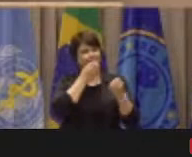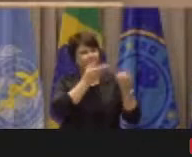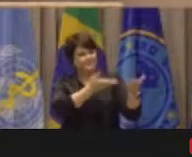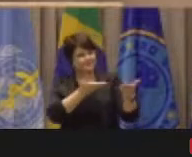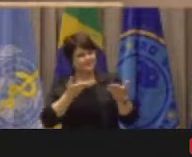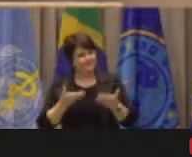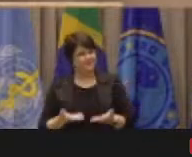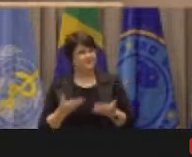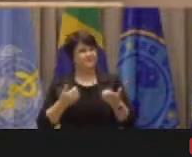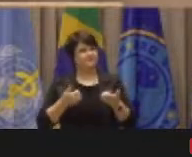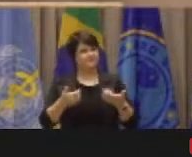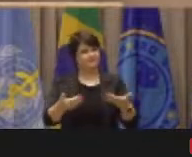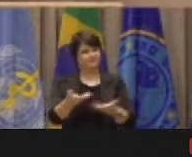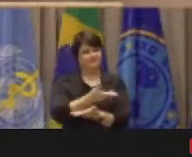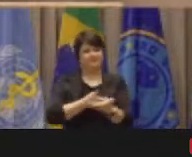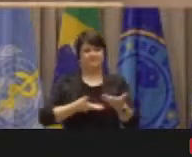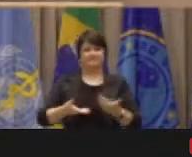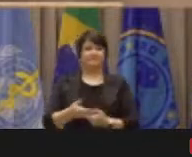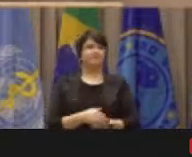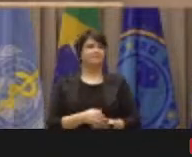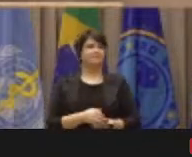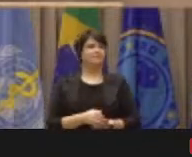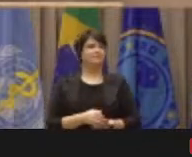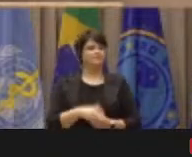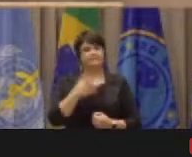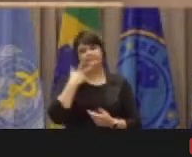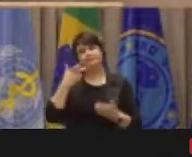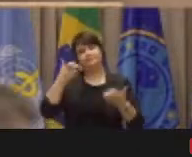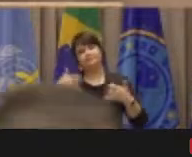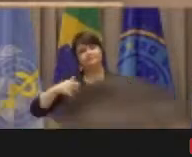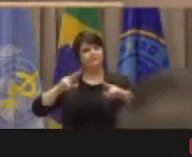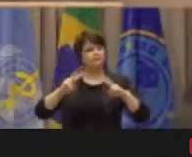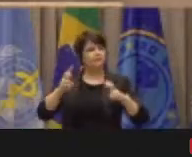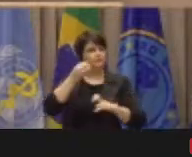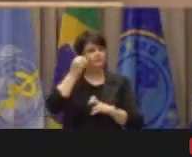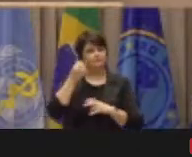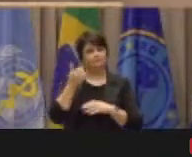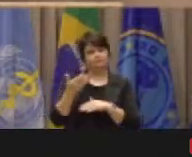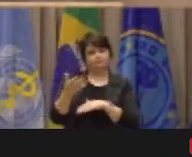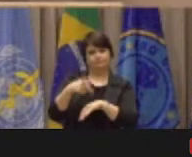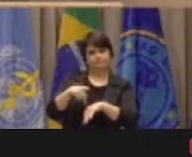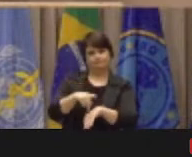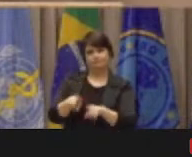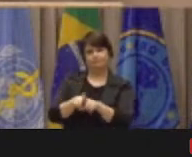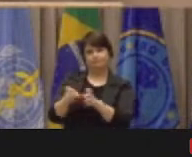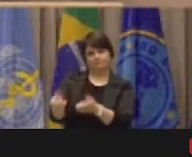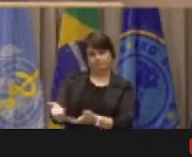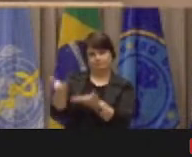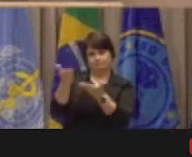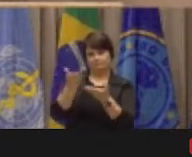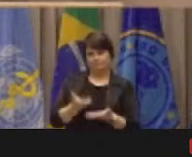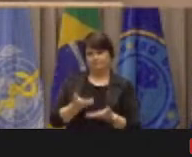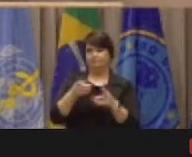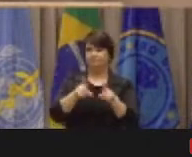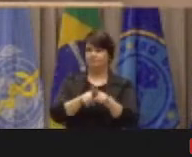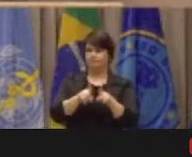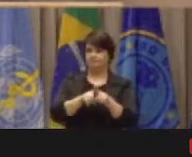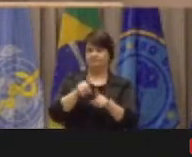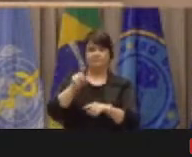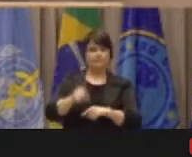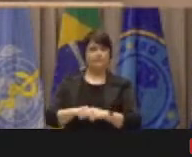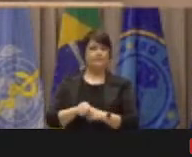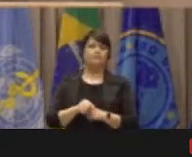Welcome, welcome to our table. And to talk about the international experience, I would like